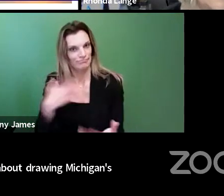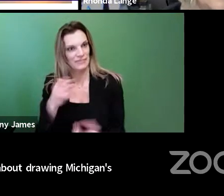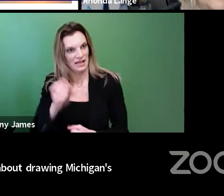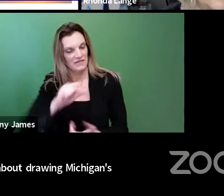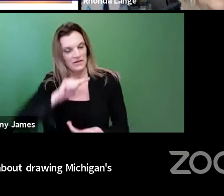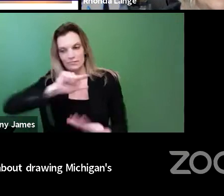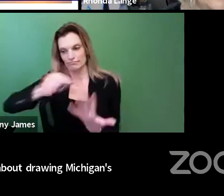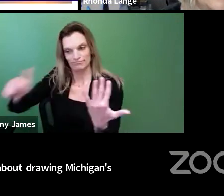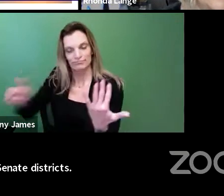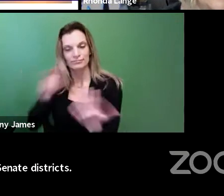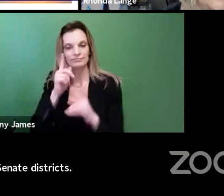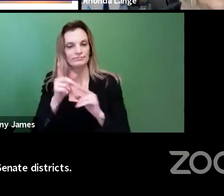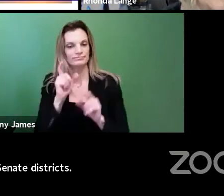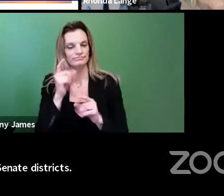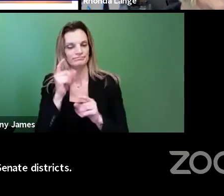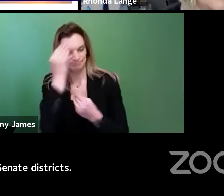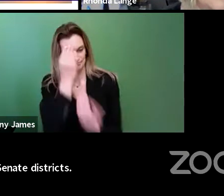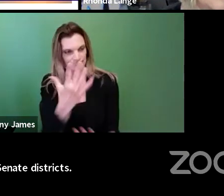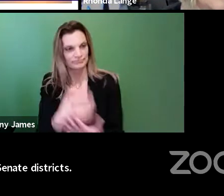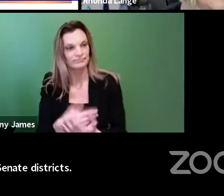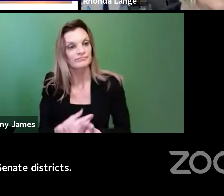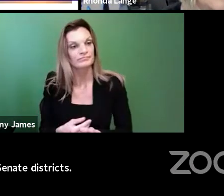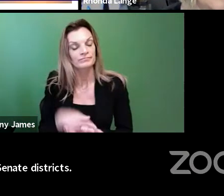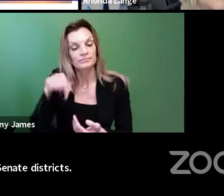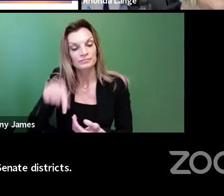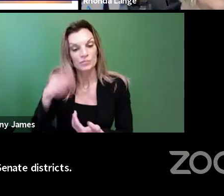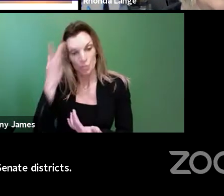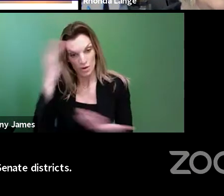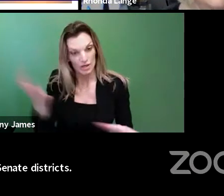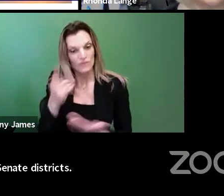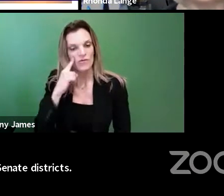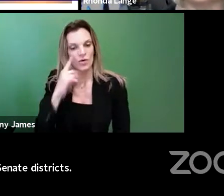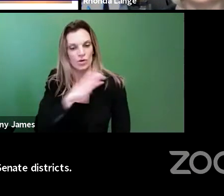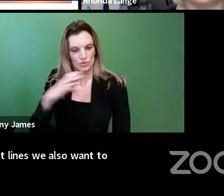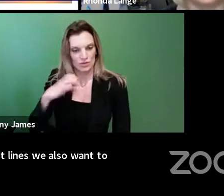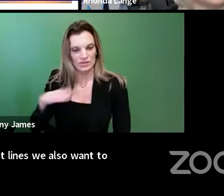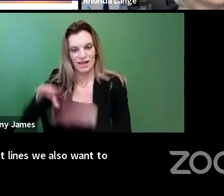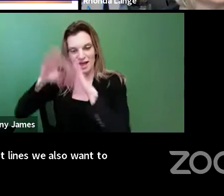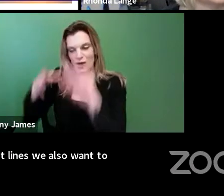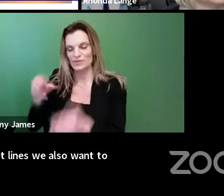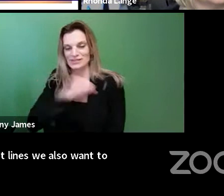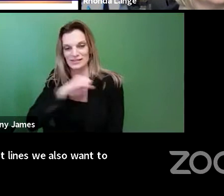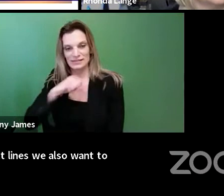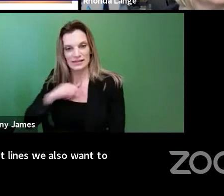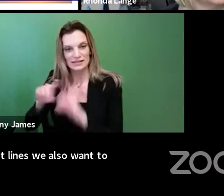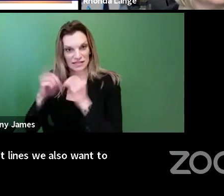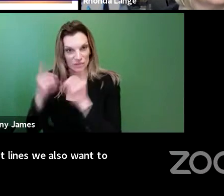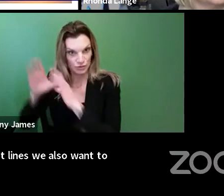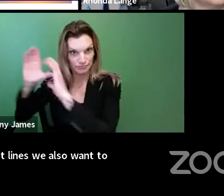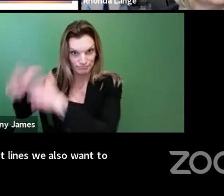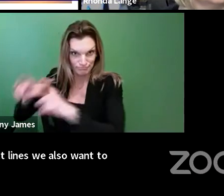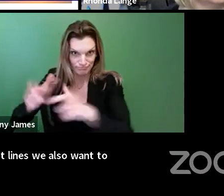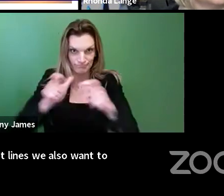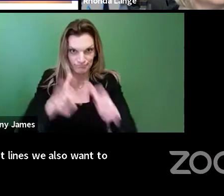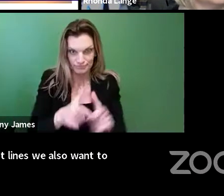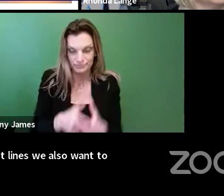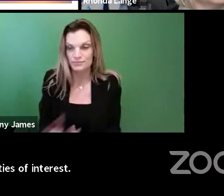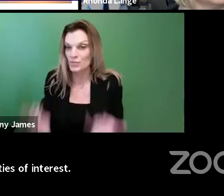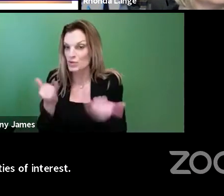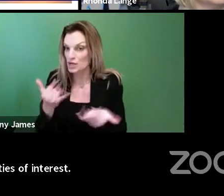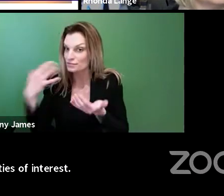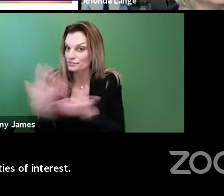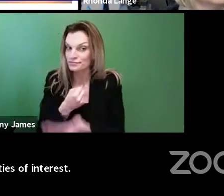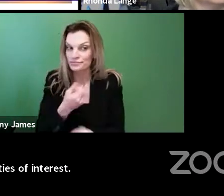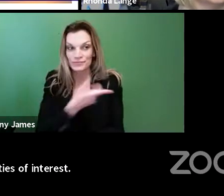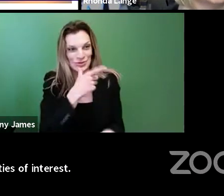to hearing about district lines, we also want to hear your ideas about communities of interest. At this time, I would like my